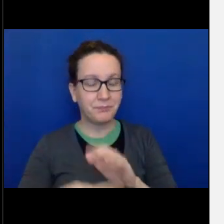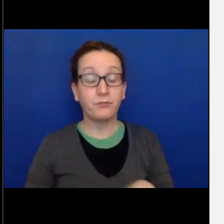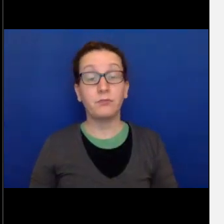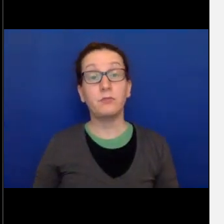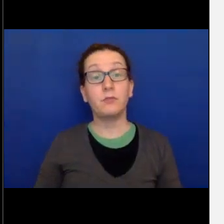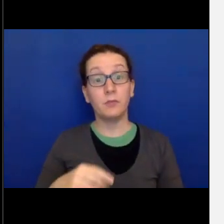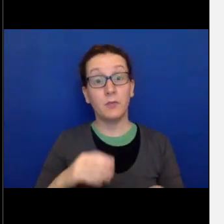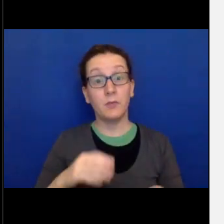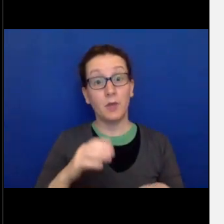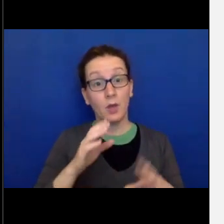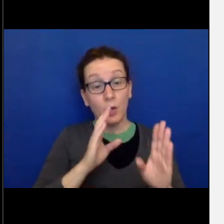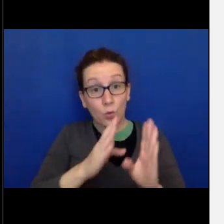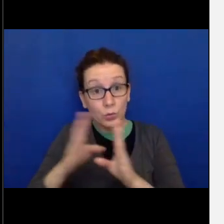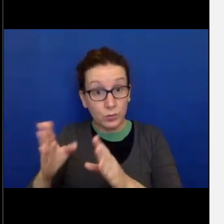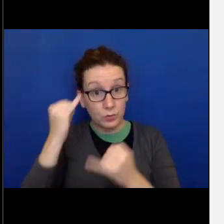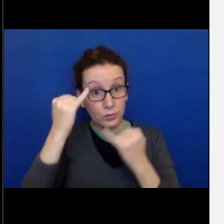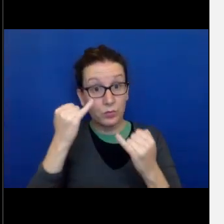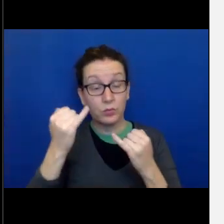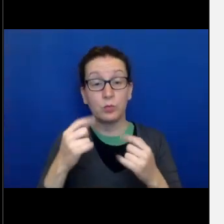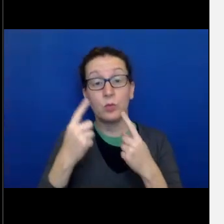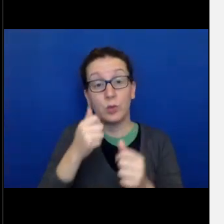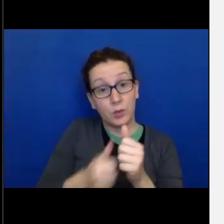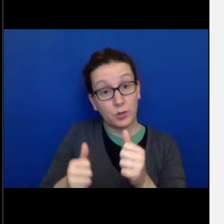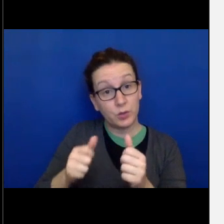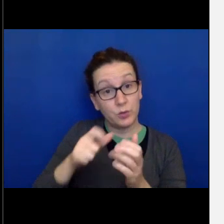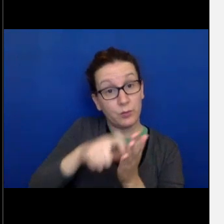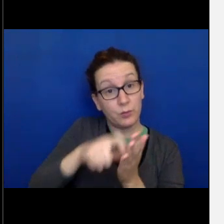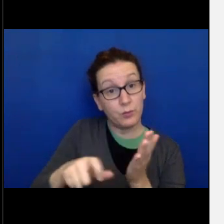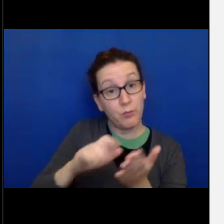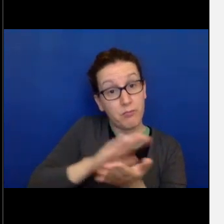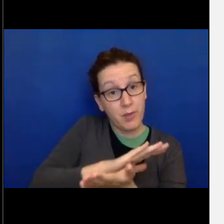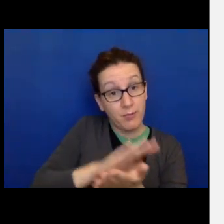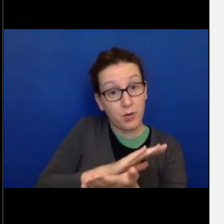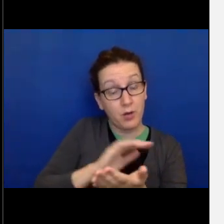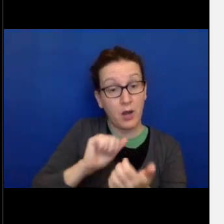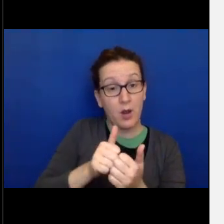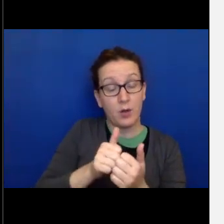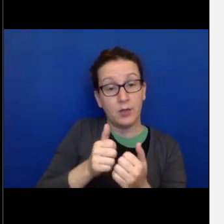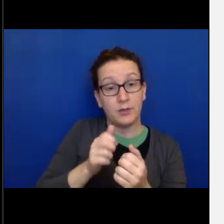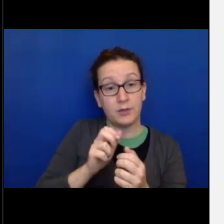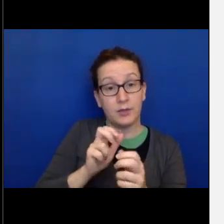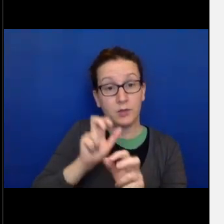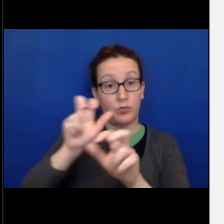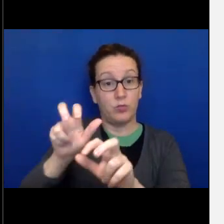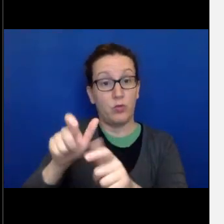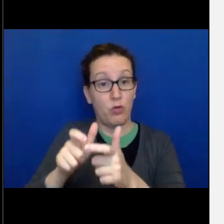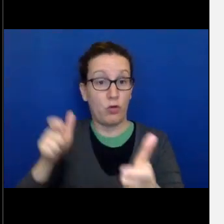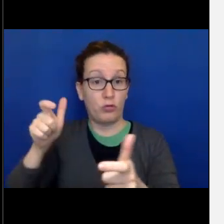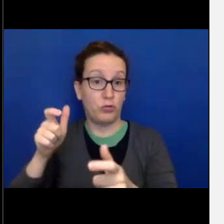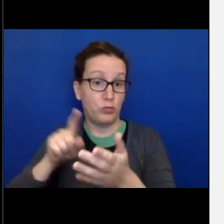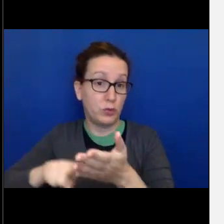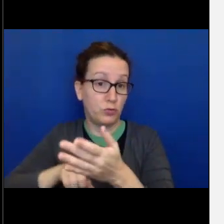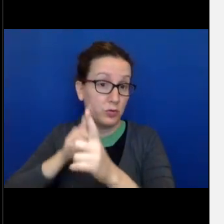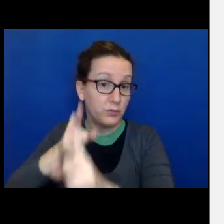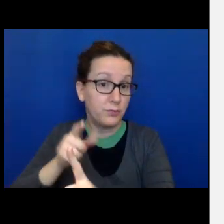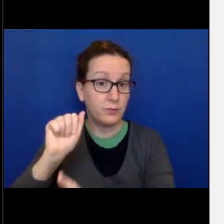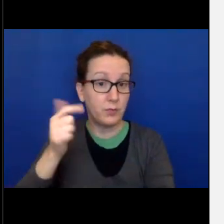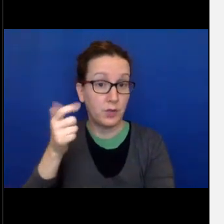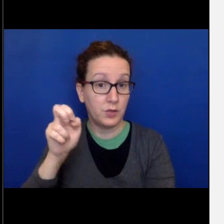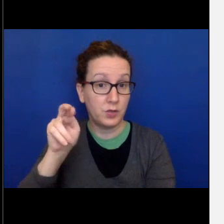you should be considering what each paper is going to contribute to your larger research agenda. And this is especially important